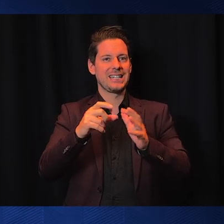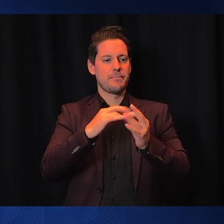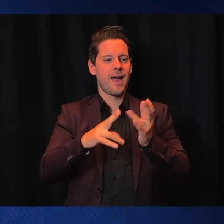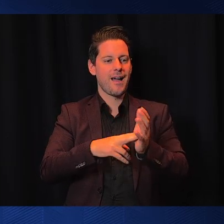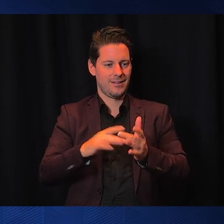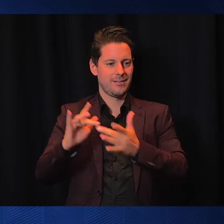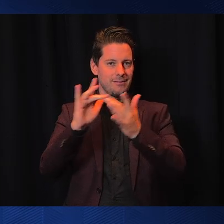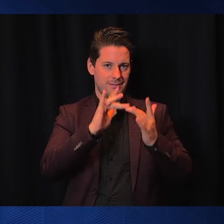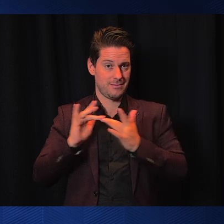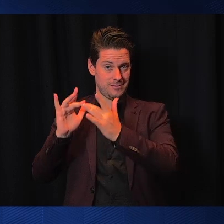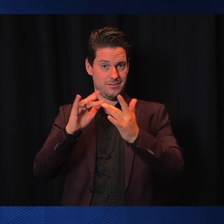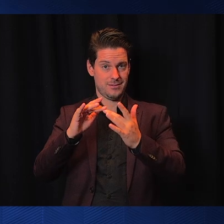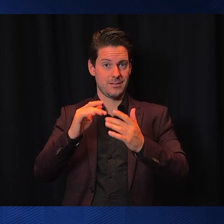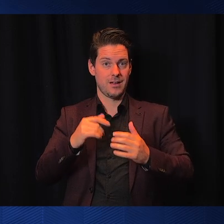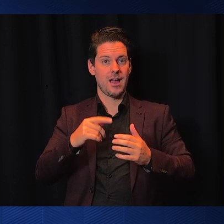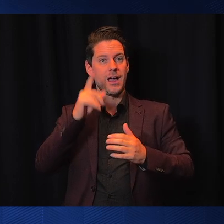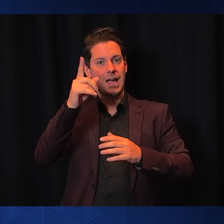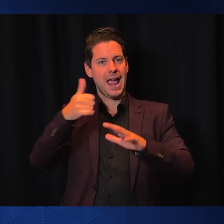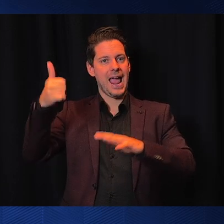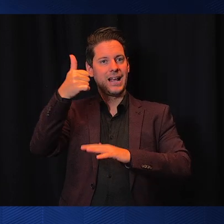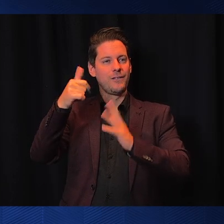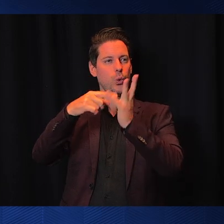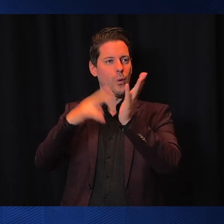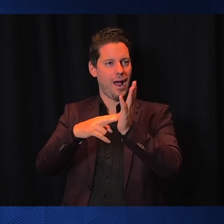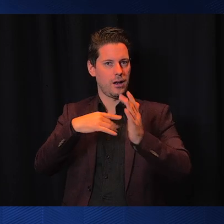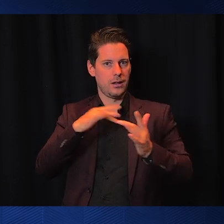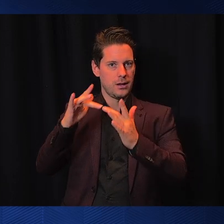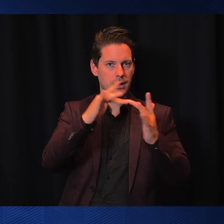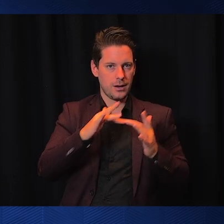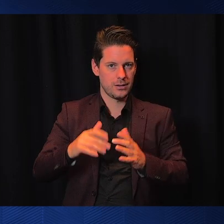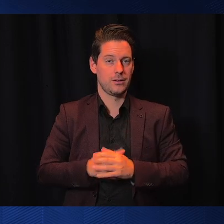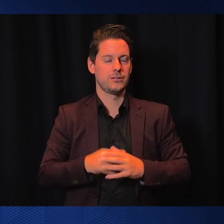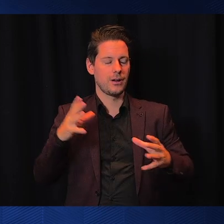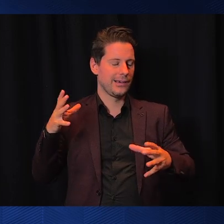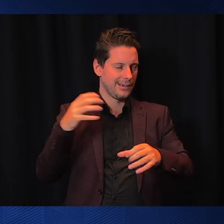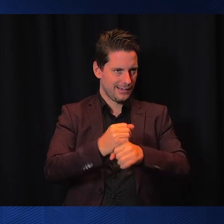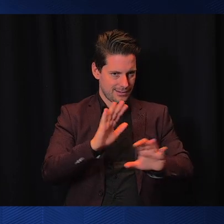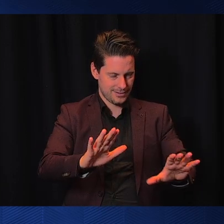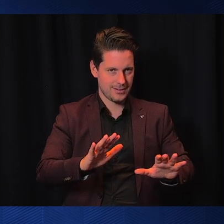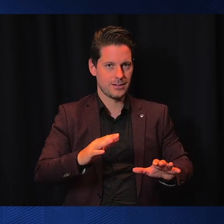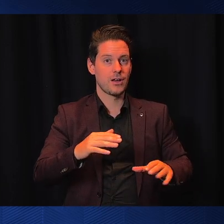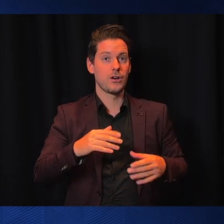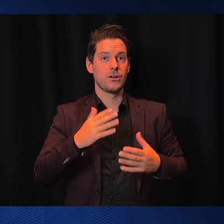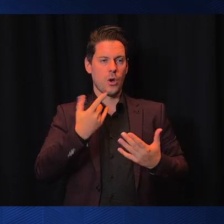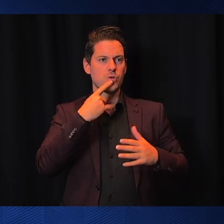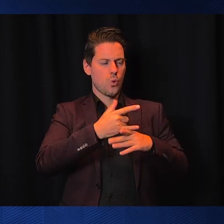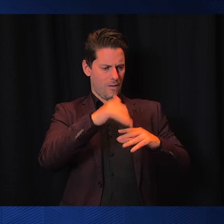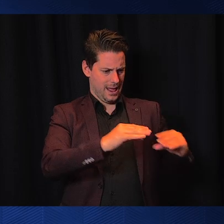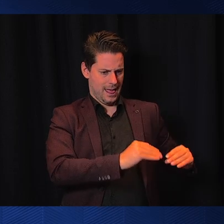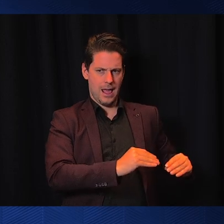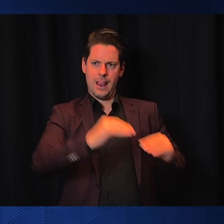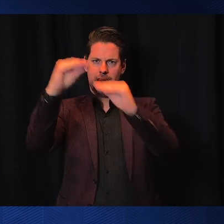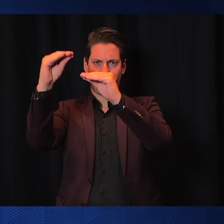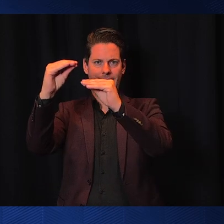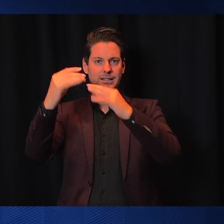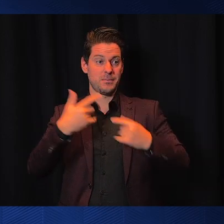Global South. So in brief, Kate, one, in terms of elevating, I illustrated to you how